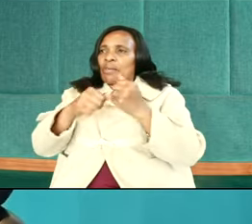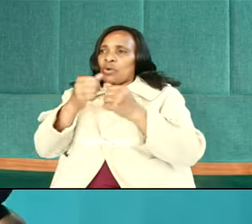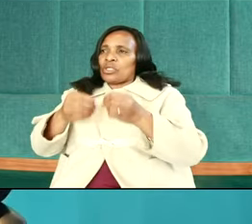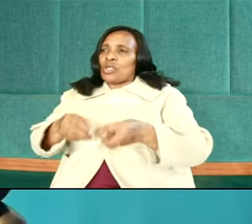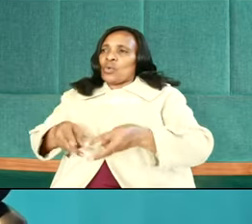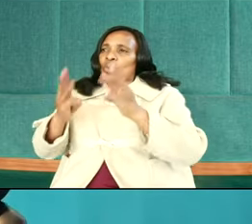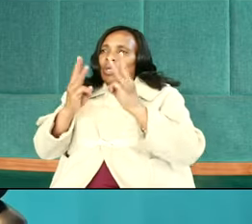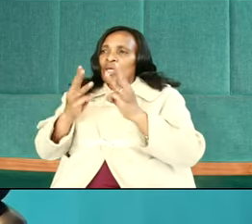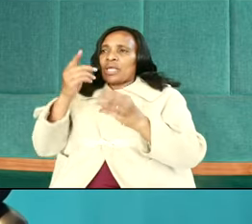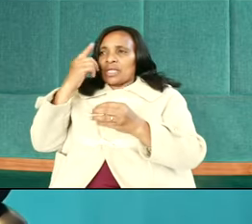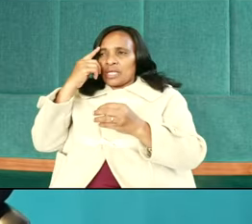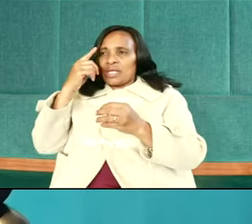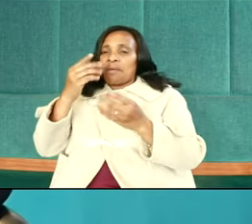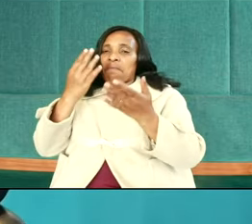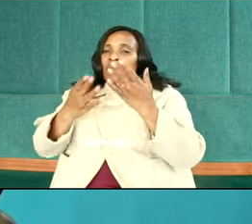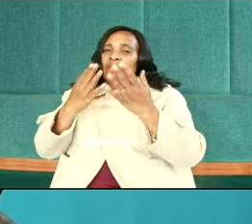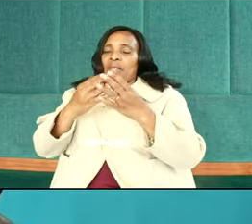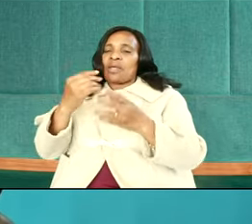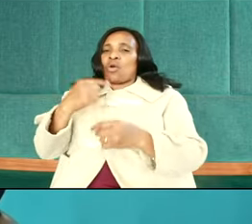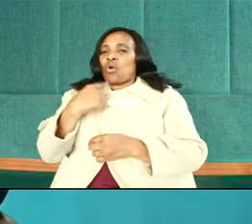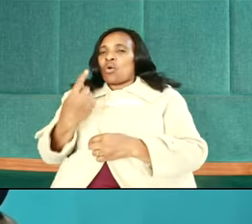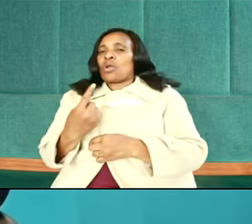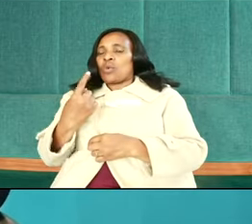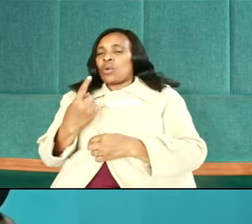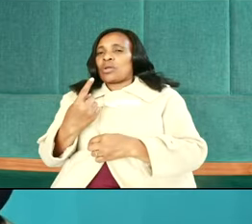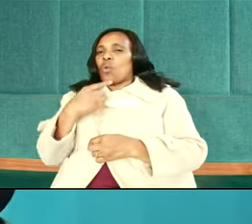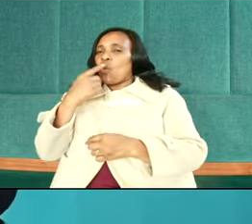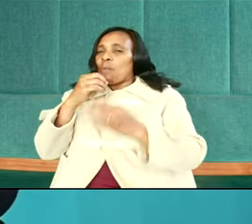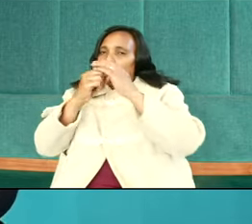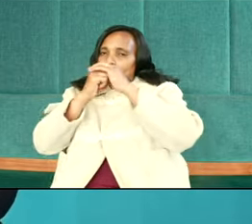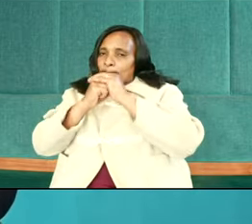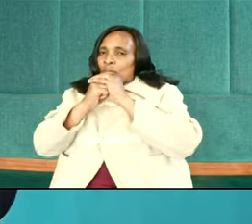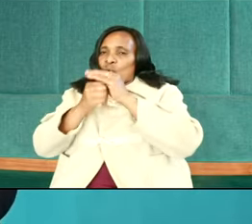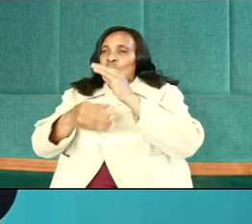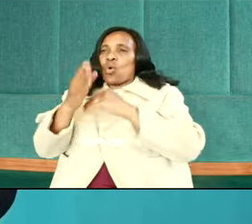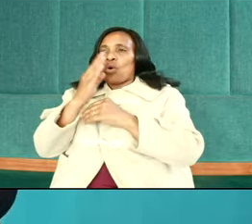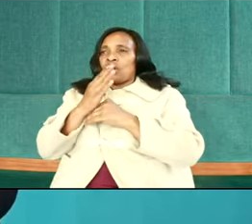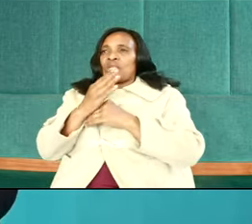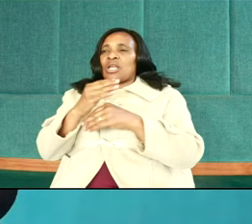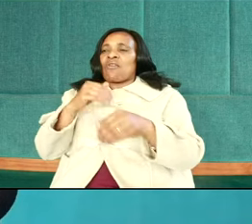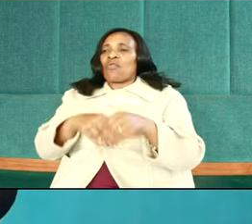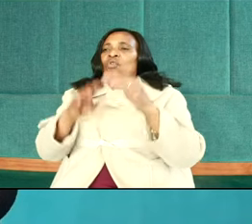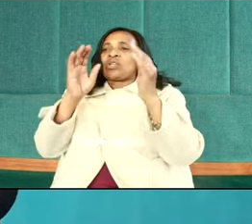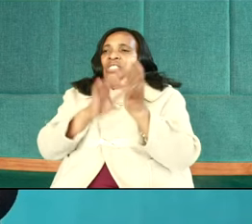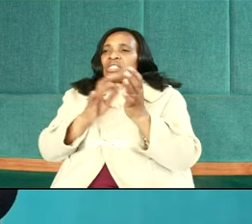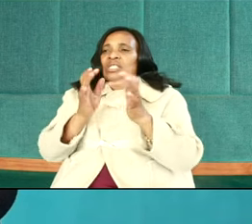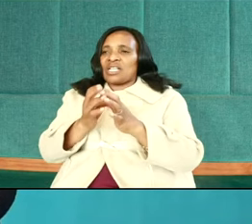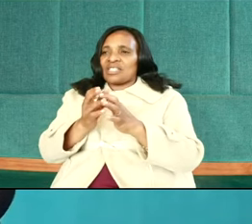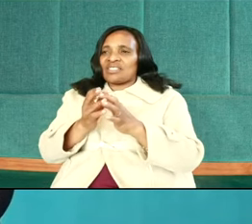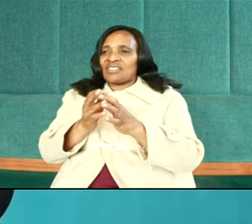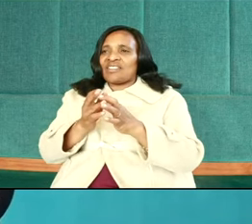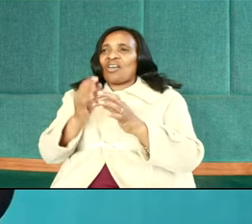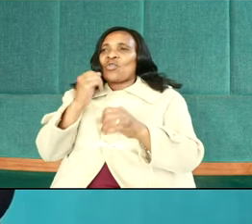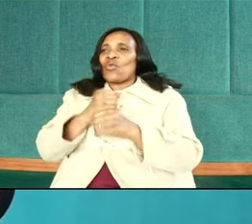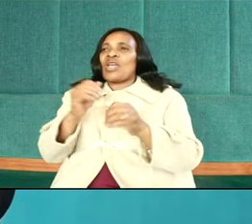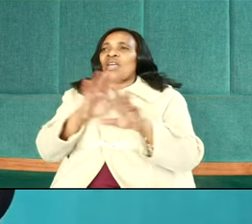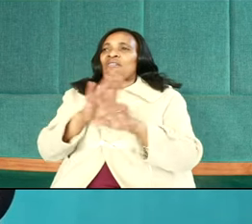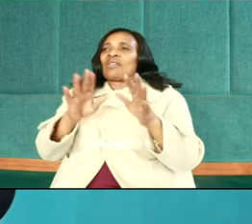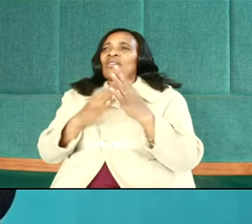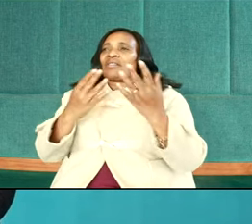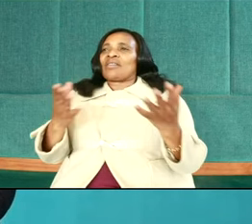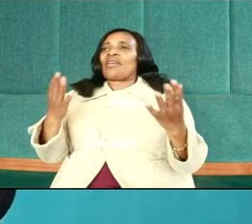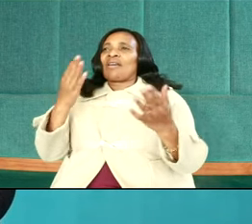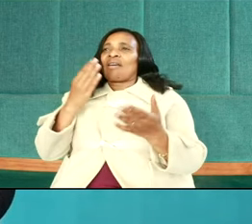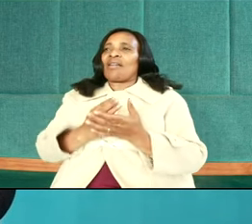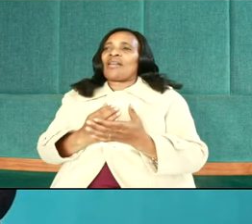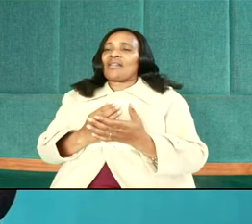you may think that maybe you're the only one who's worshiping God, following Jesus, and, you know, doing everything right,